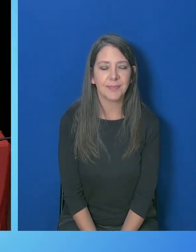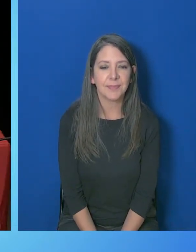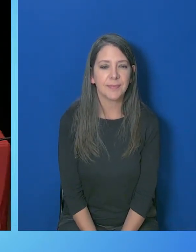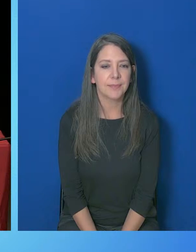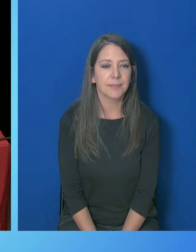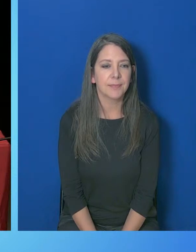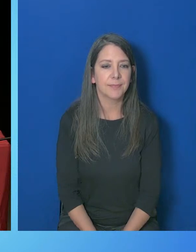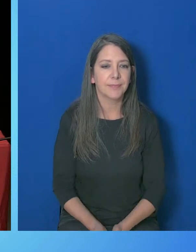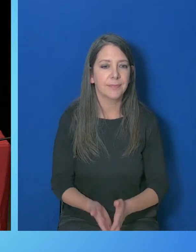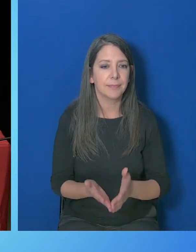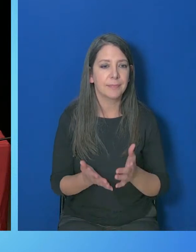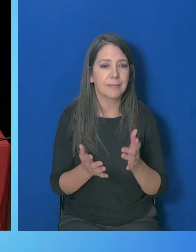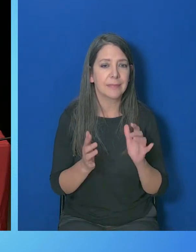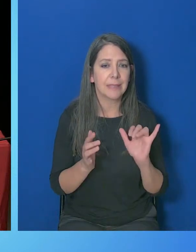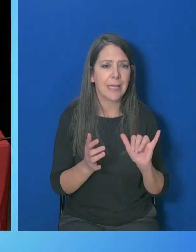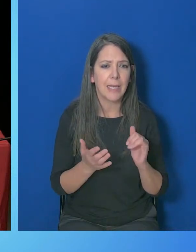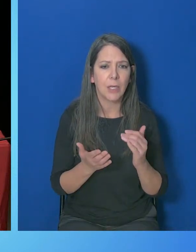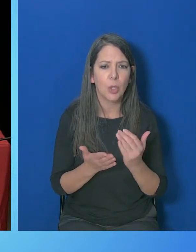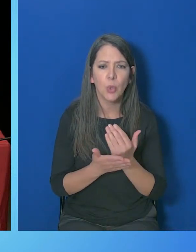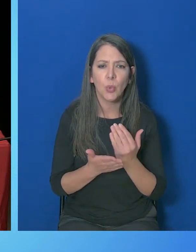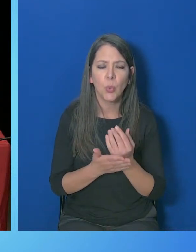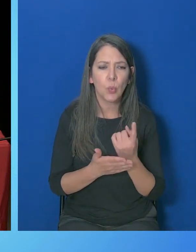Oh, there's a new one? Sorry.